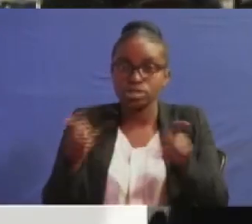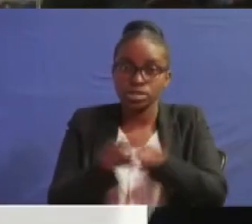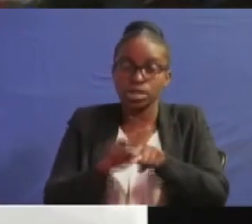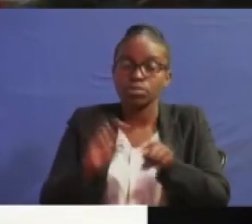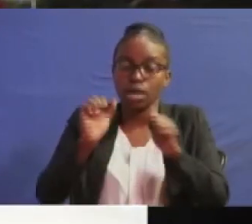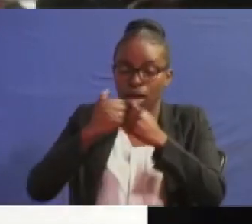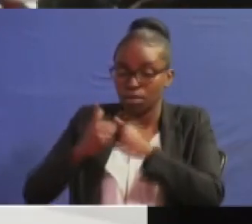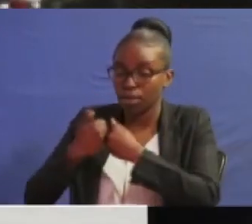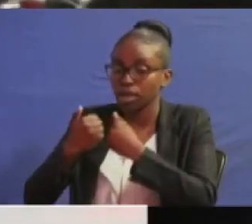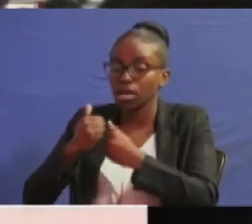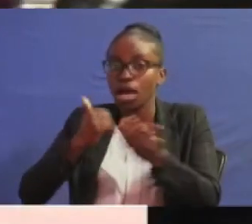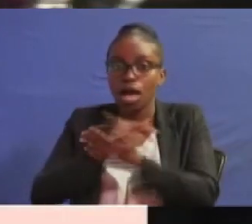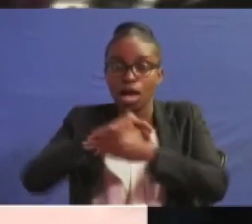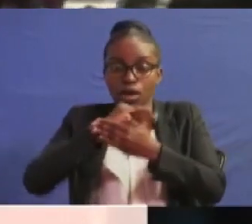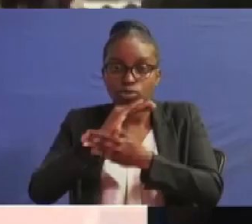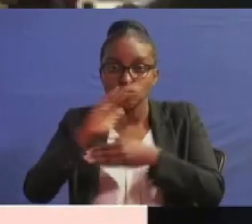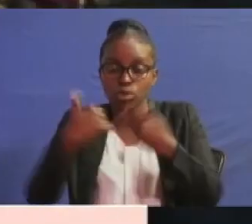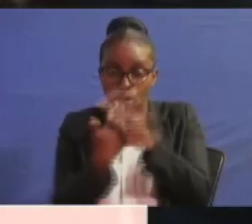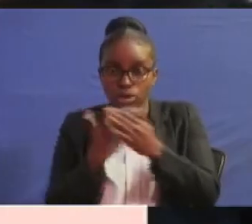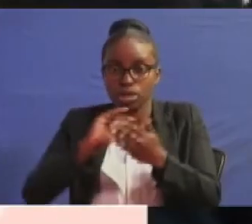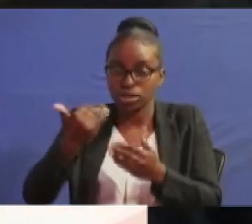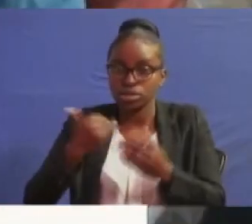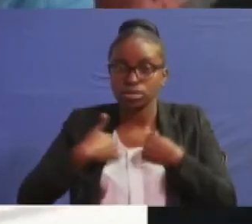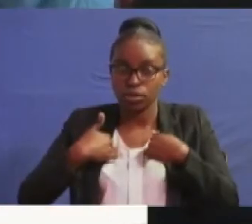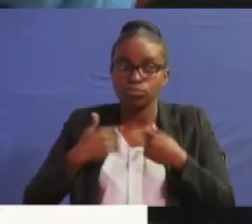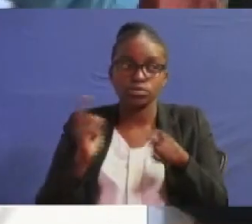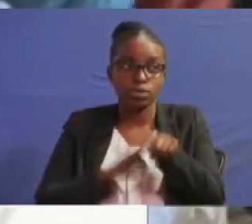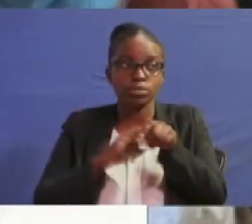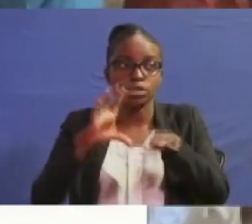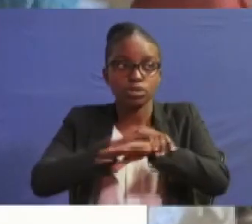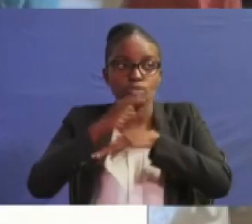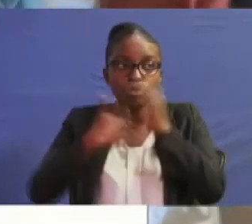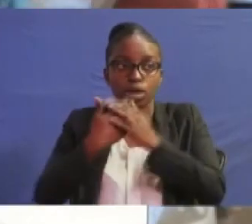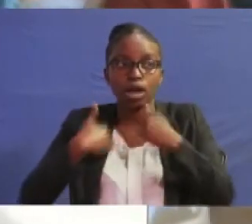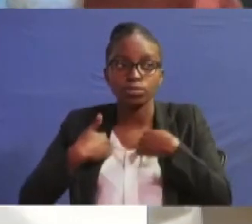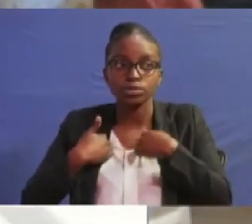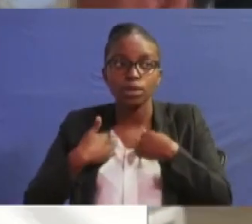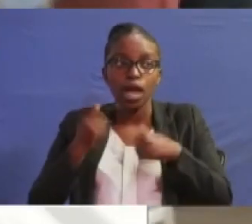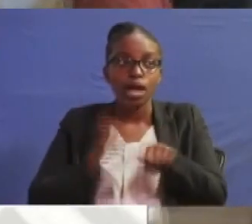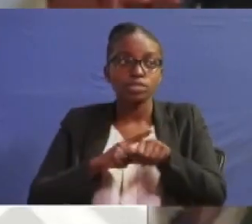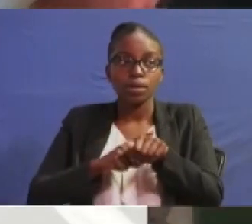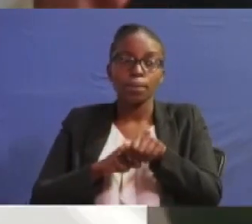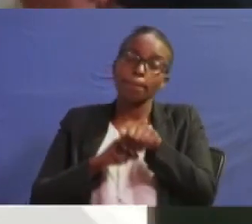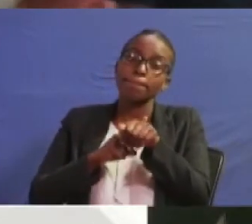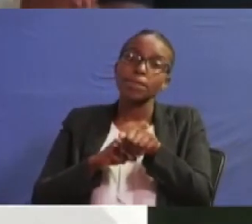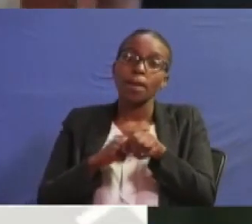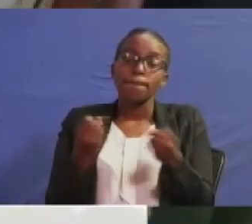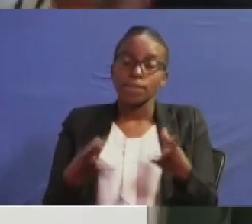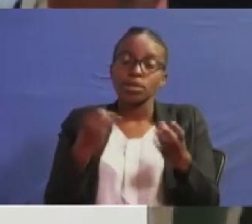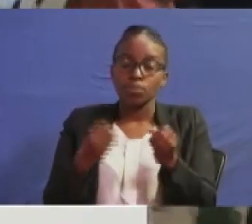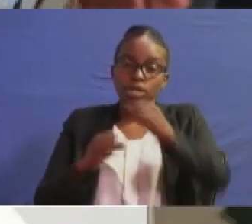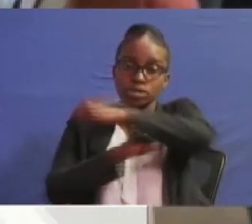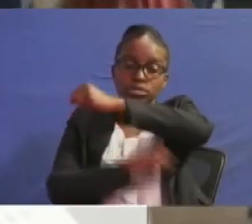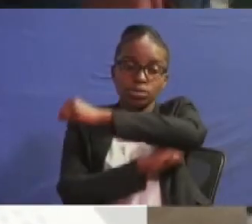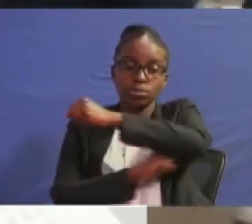the country and we are met with these opinions. A section of Sune East residents in Migori County have supported the impeachment of